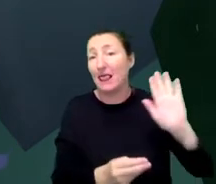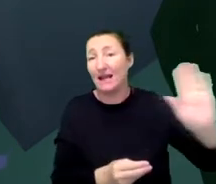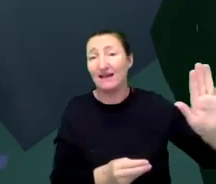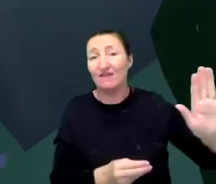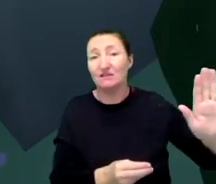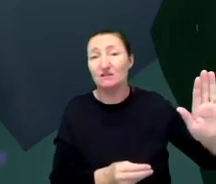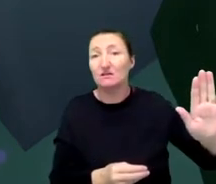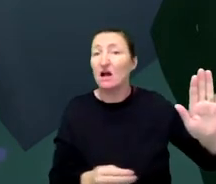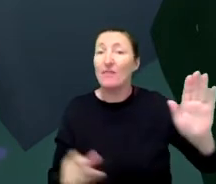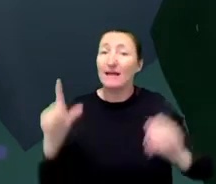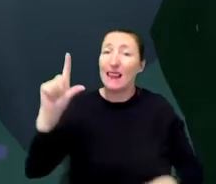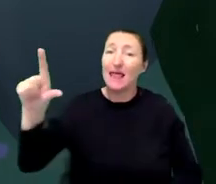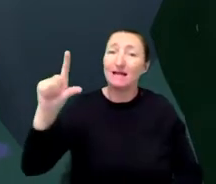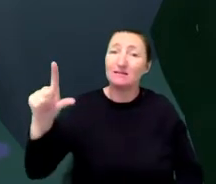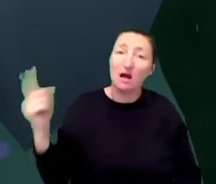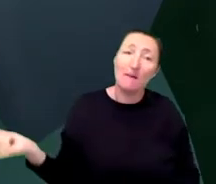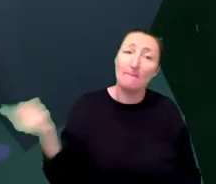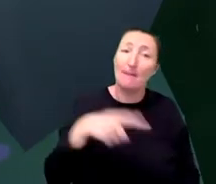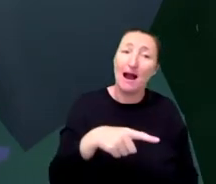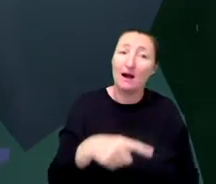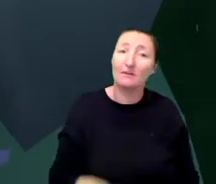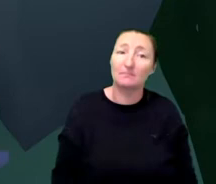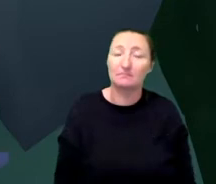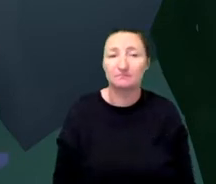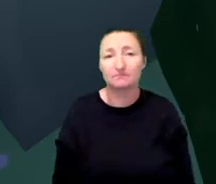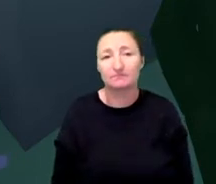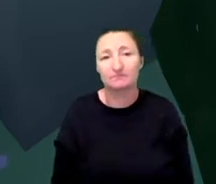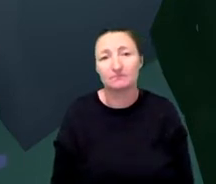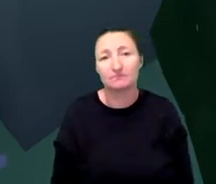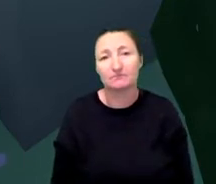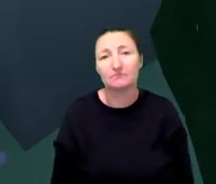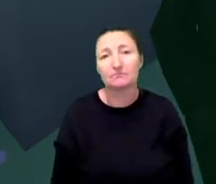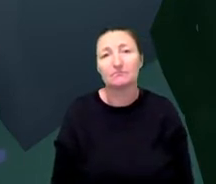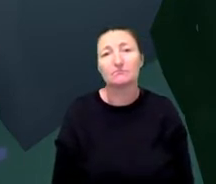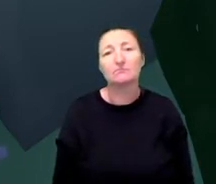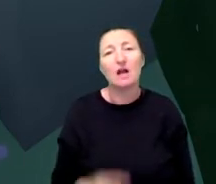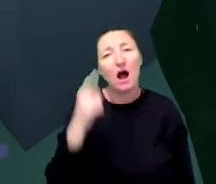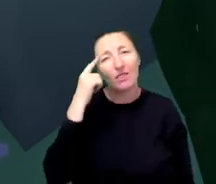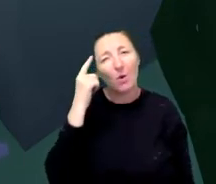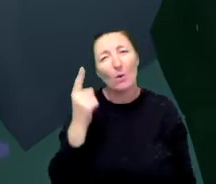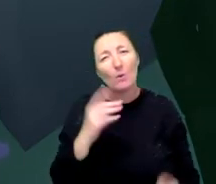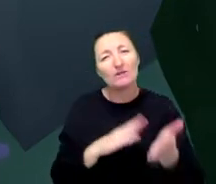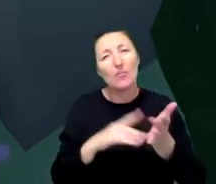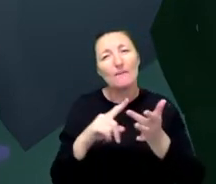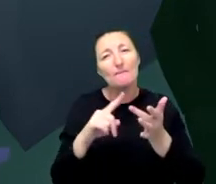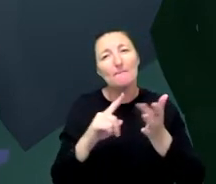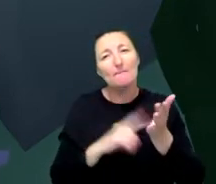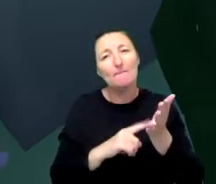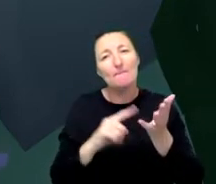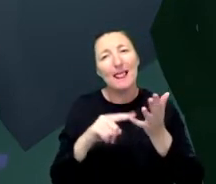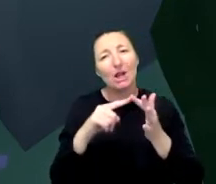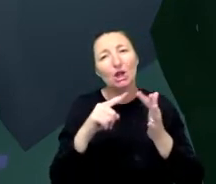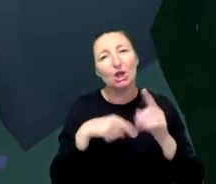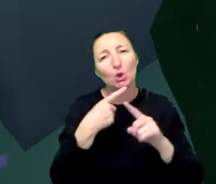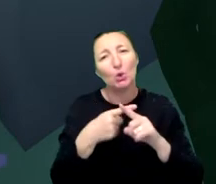at a later point in time. Definitely. I thought about it when we visited the Milieu hive that maybe all of the